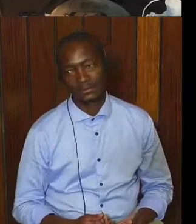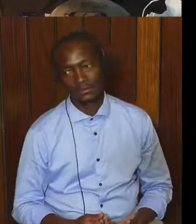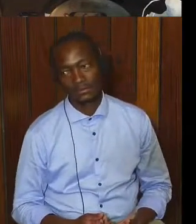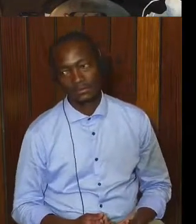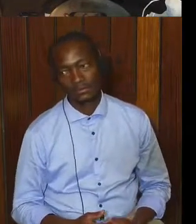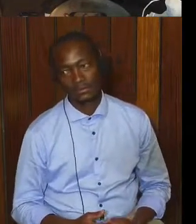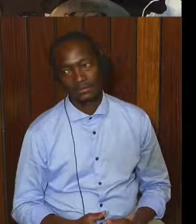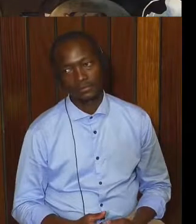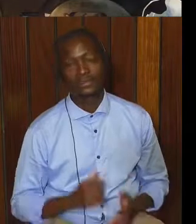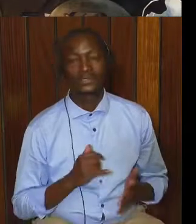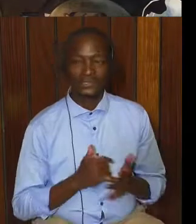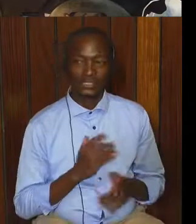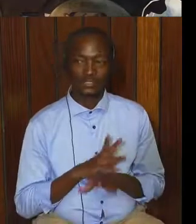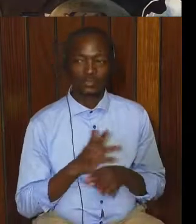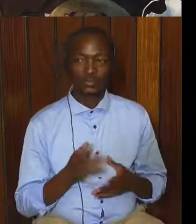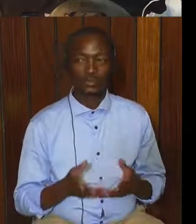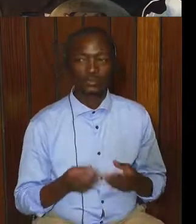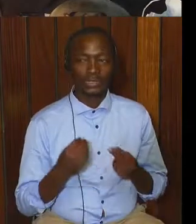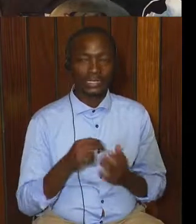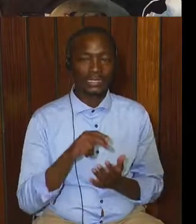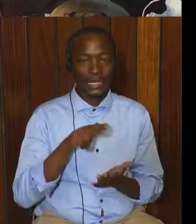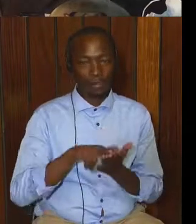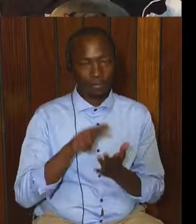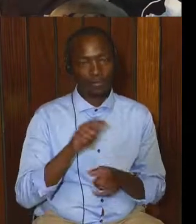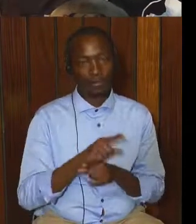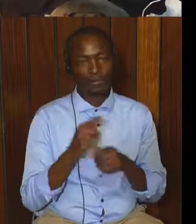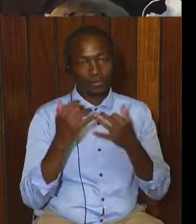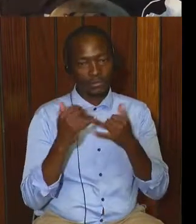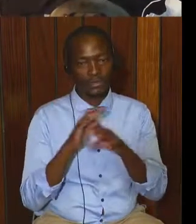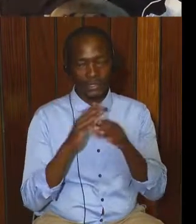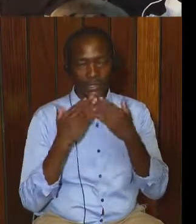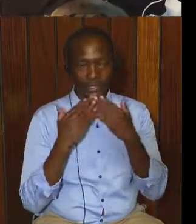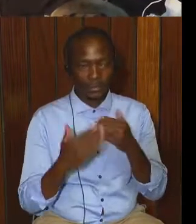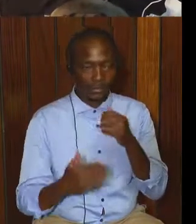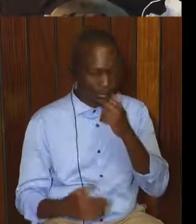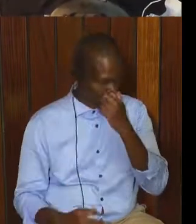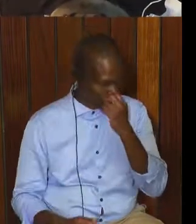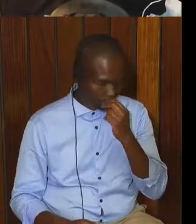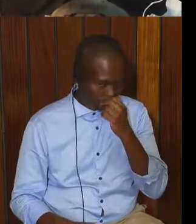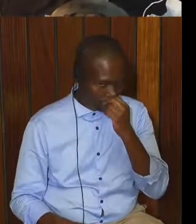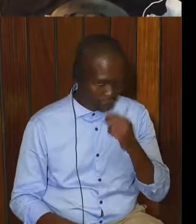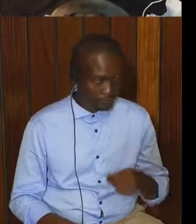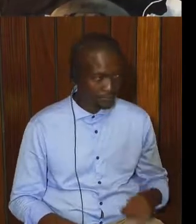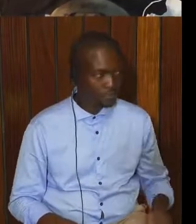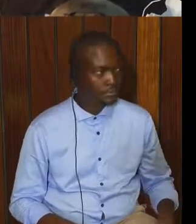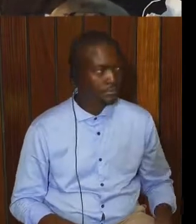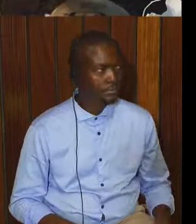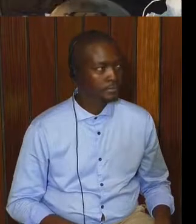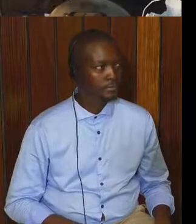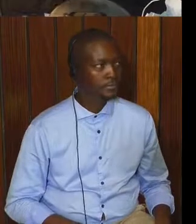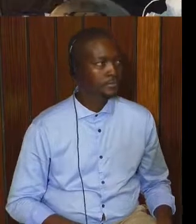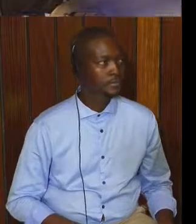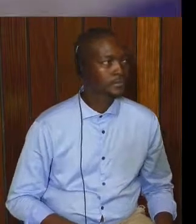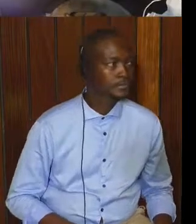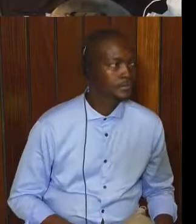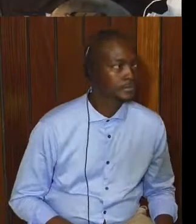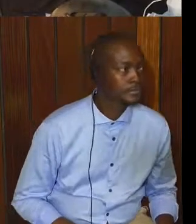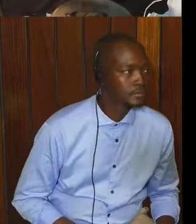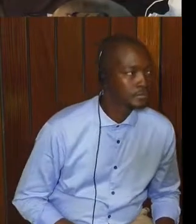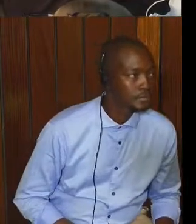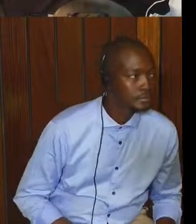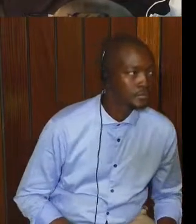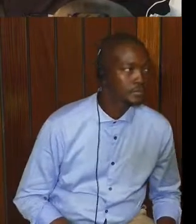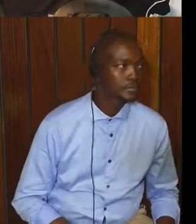ground just when we get the approval from Treasury. Thank you, HOD. Oh, sorry.